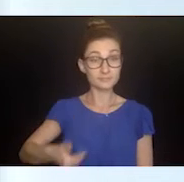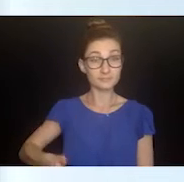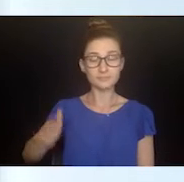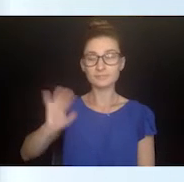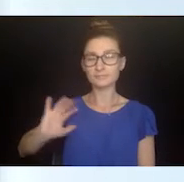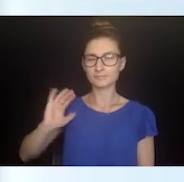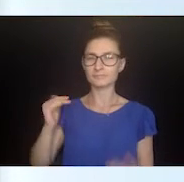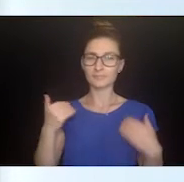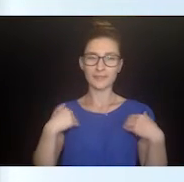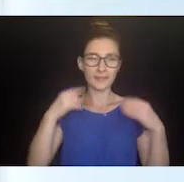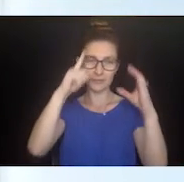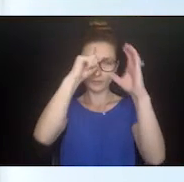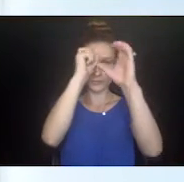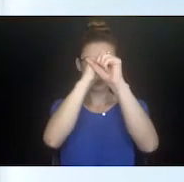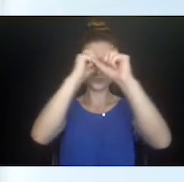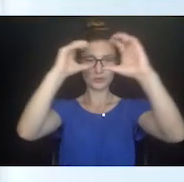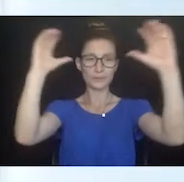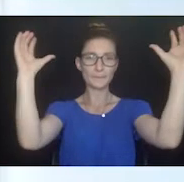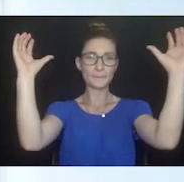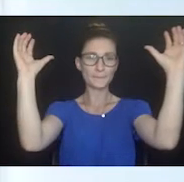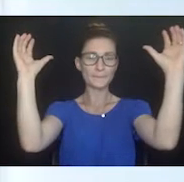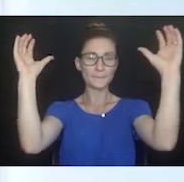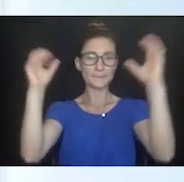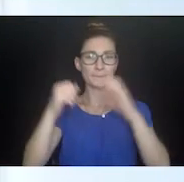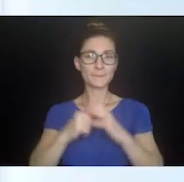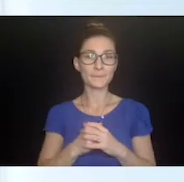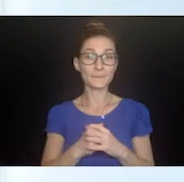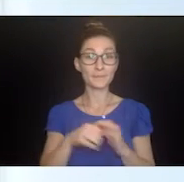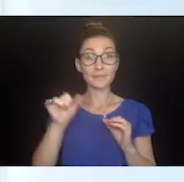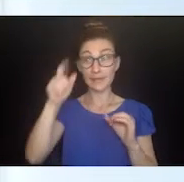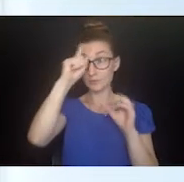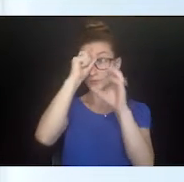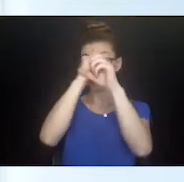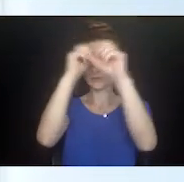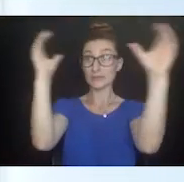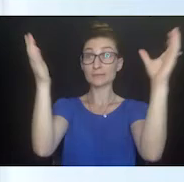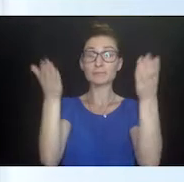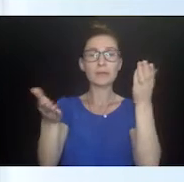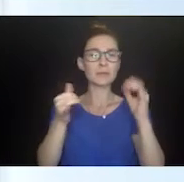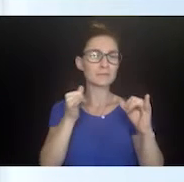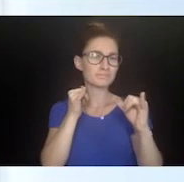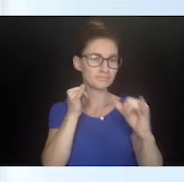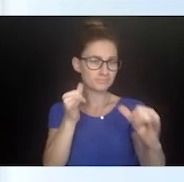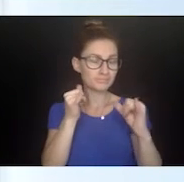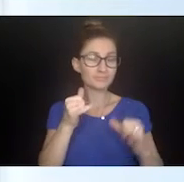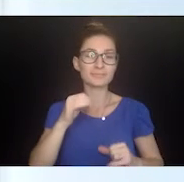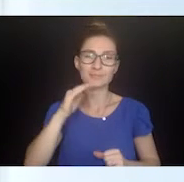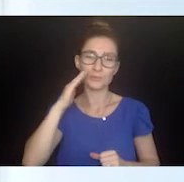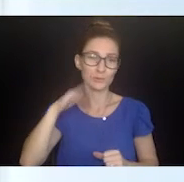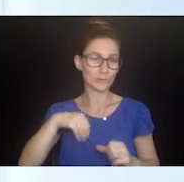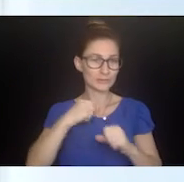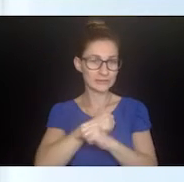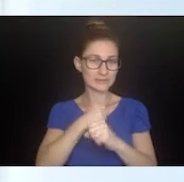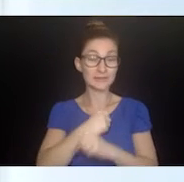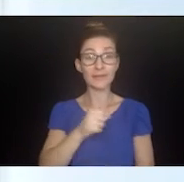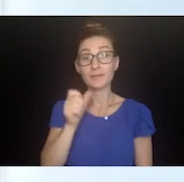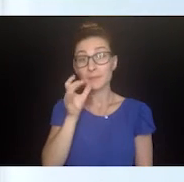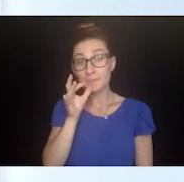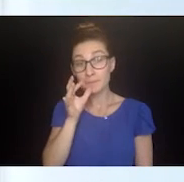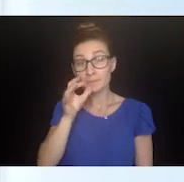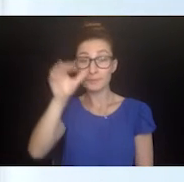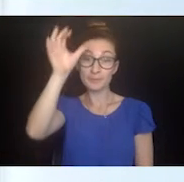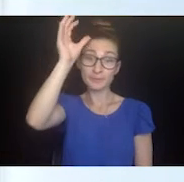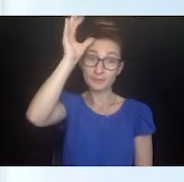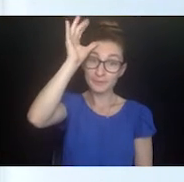I had a dream, and that dream is probably similar to yours. It's, you know, the statistic. It's